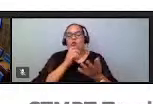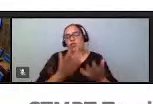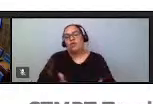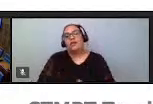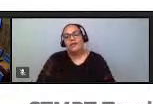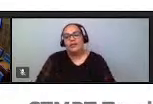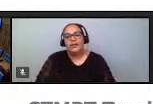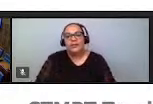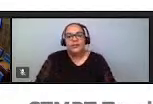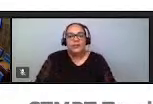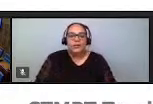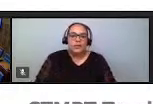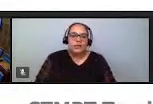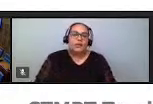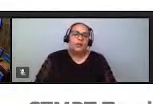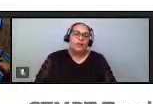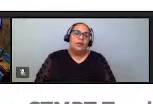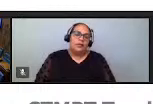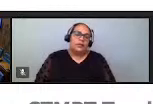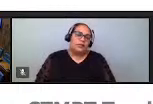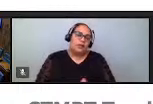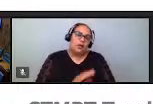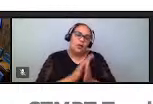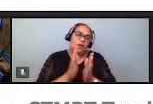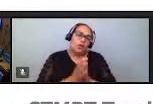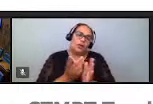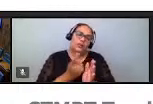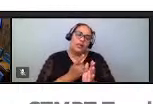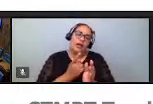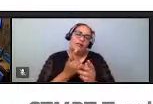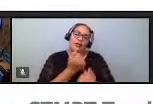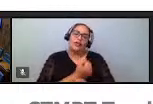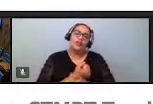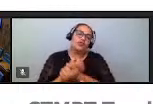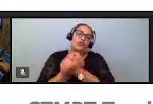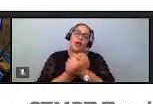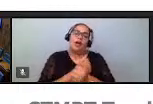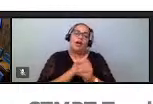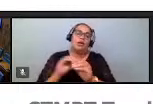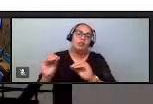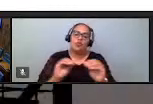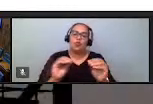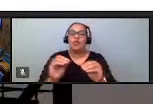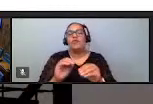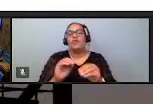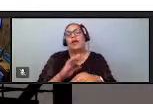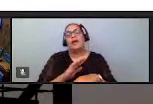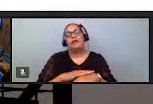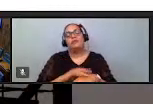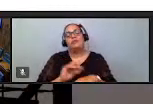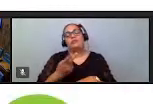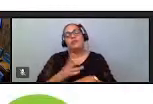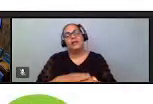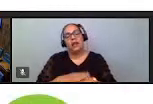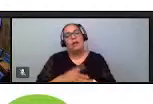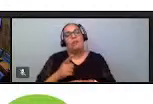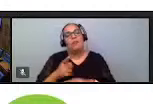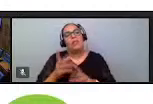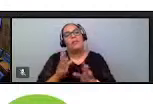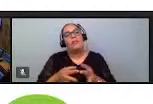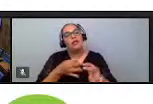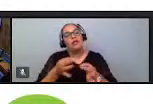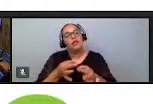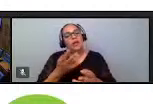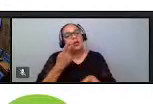utilization um yes it's all self-explanitory truck Turner in time trucks everything this as I said just to explain to you